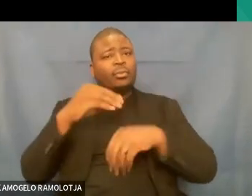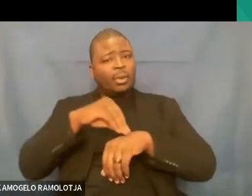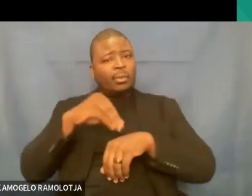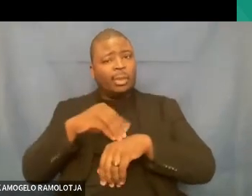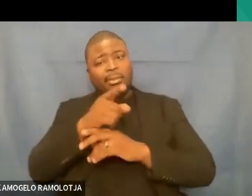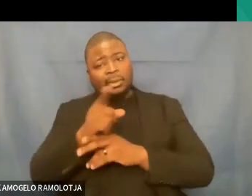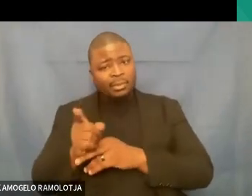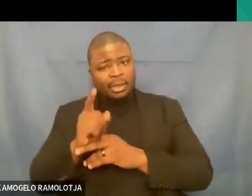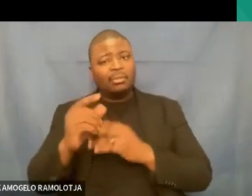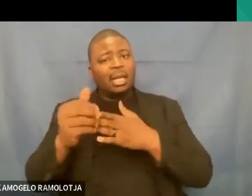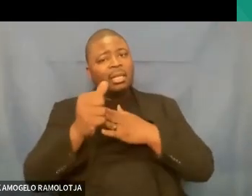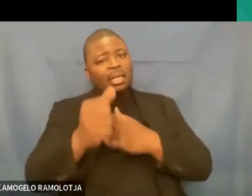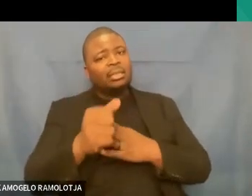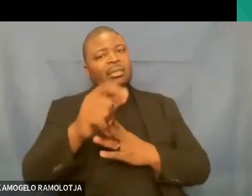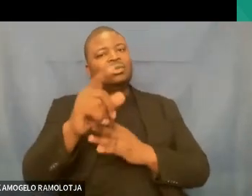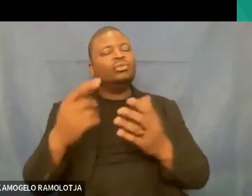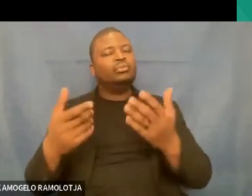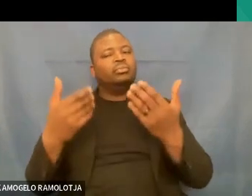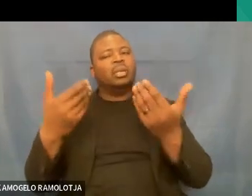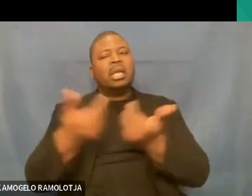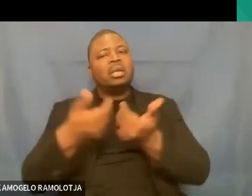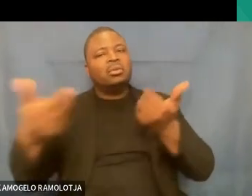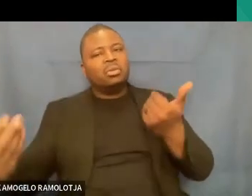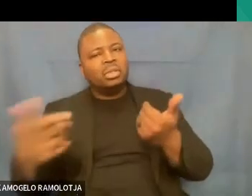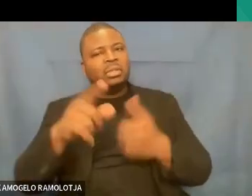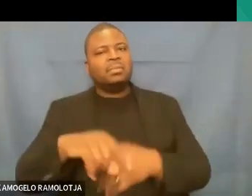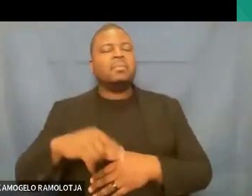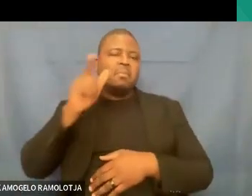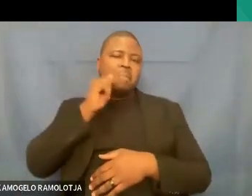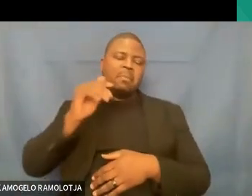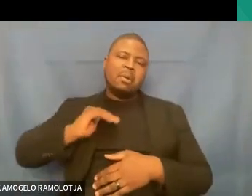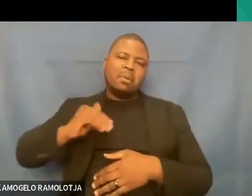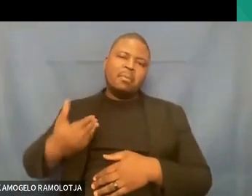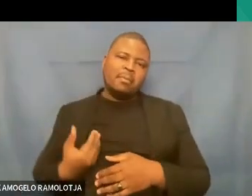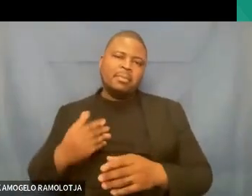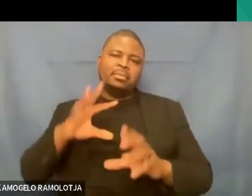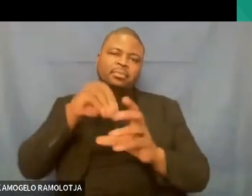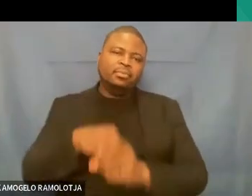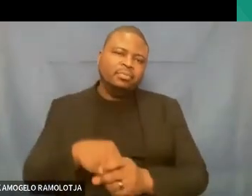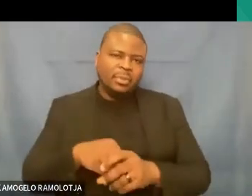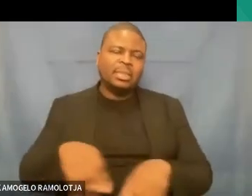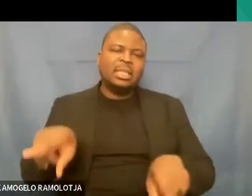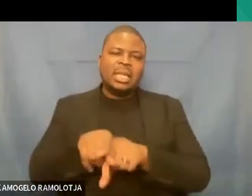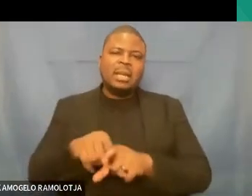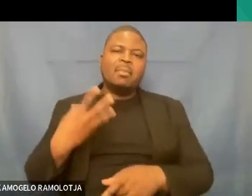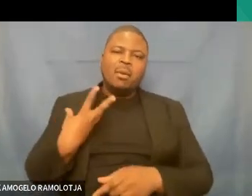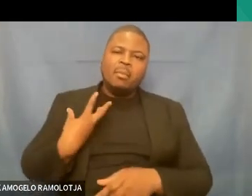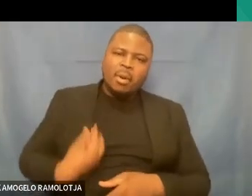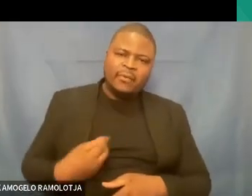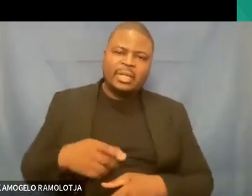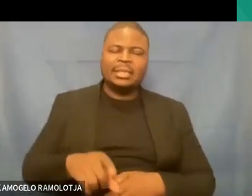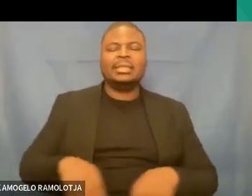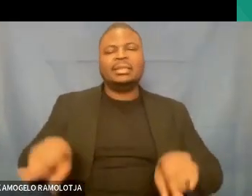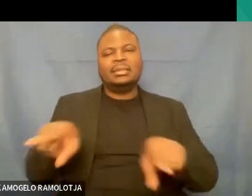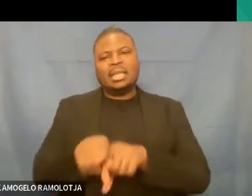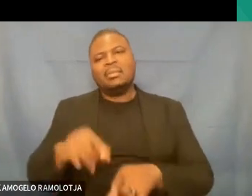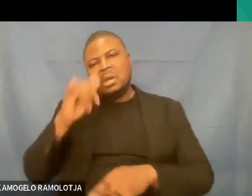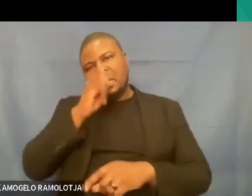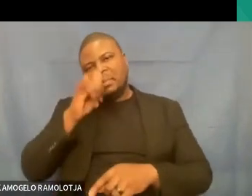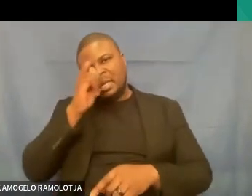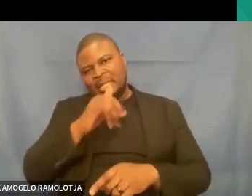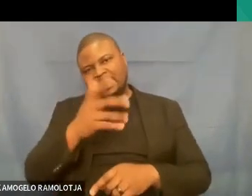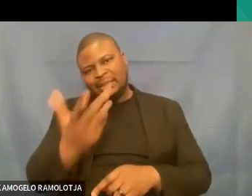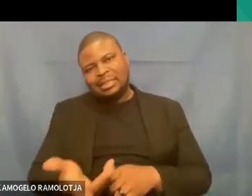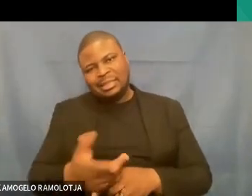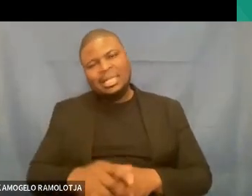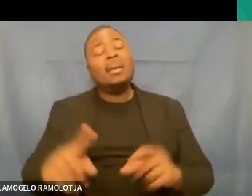exclusion, due to gender norms, poverty, and even criminalization issues. But what is